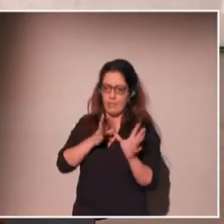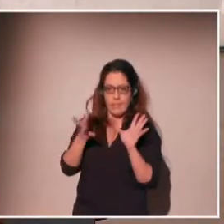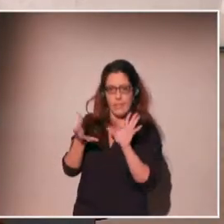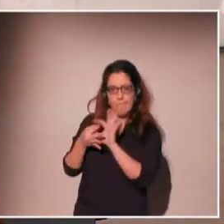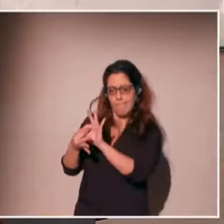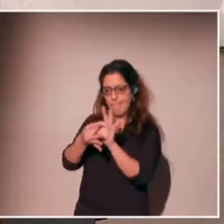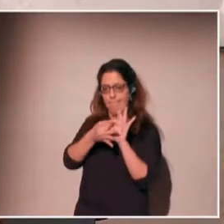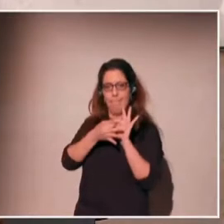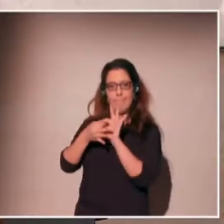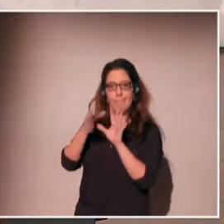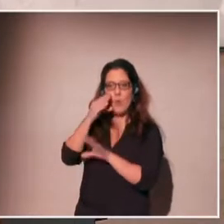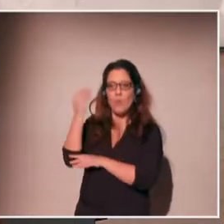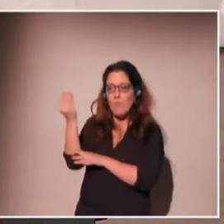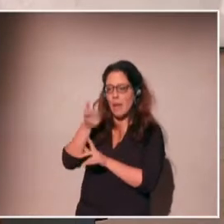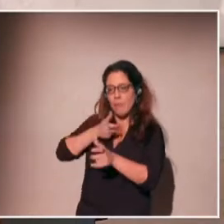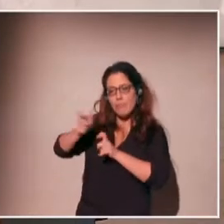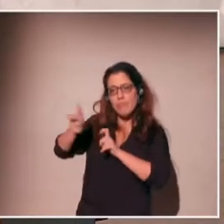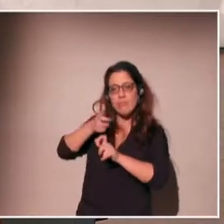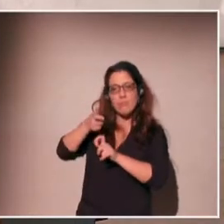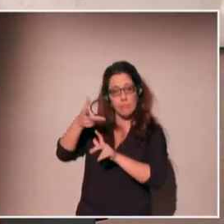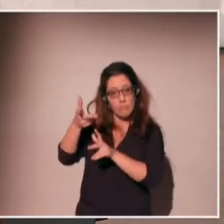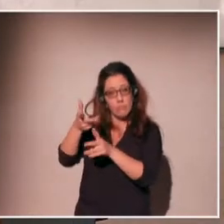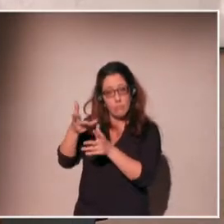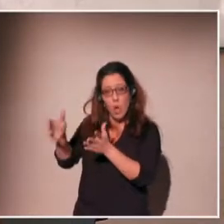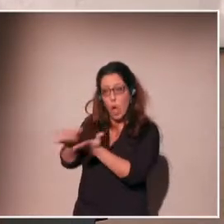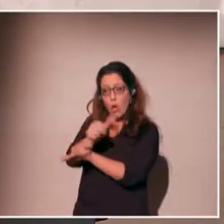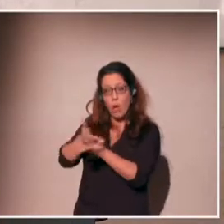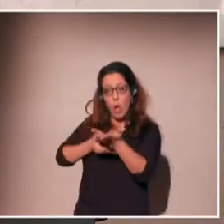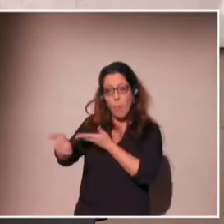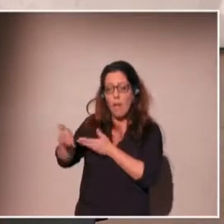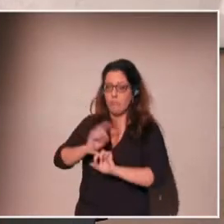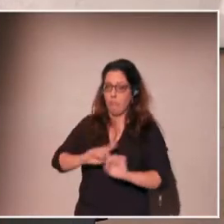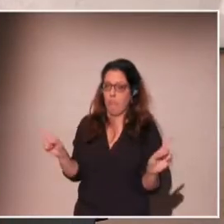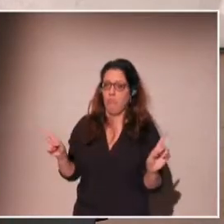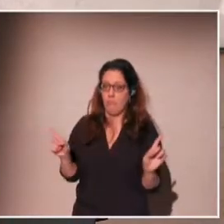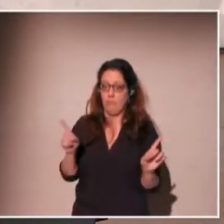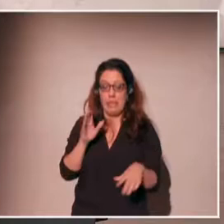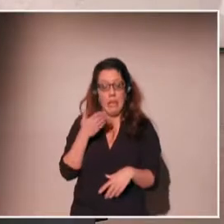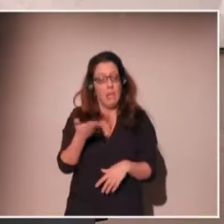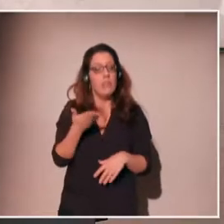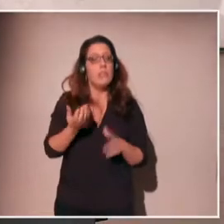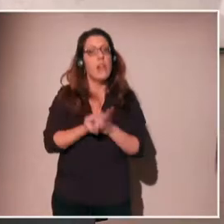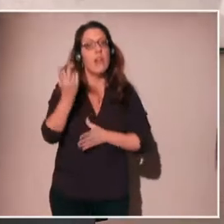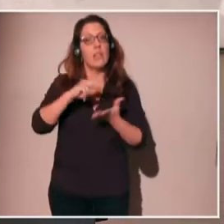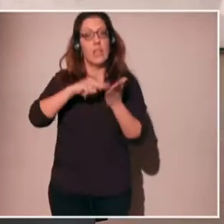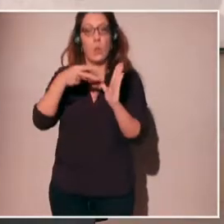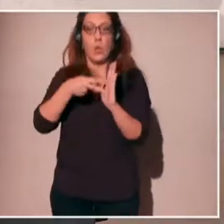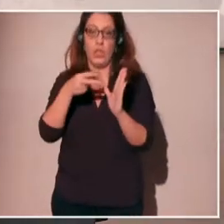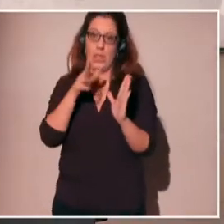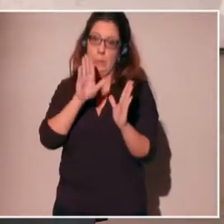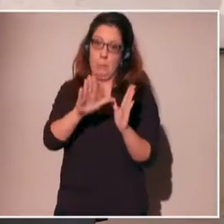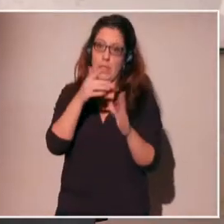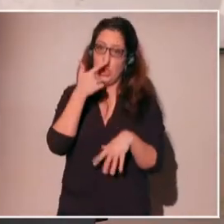technology that would become very critical and important in the future of jobs, in helping us to